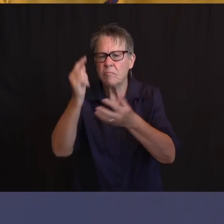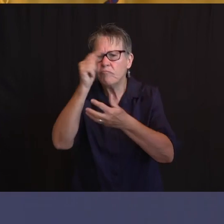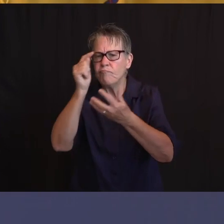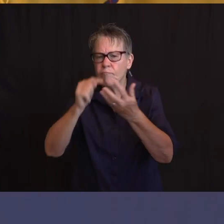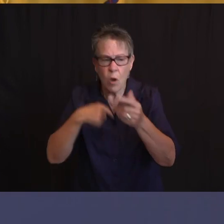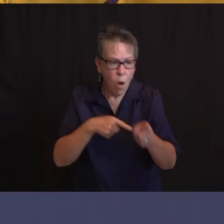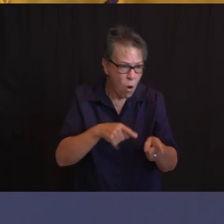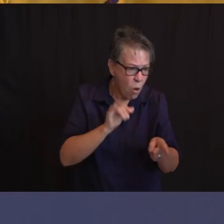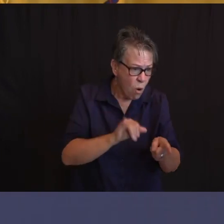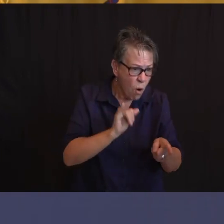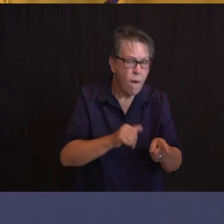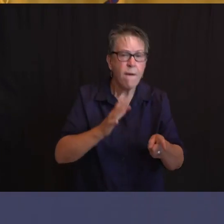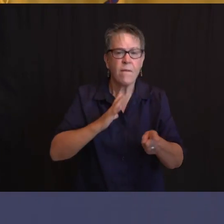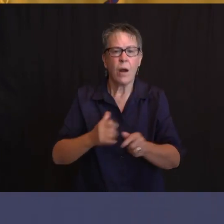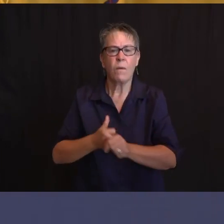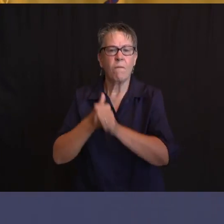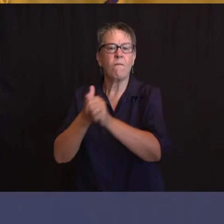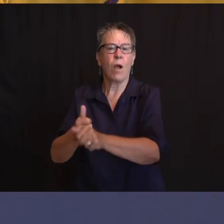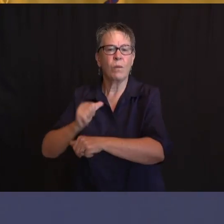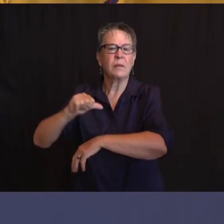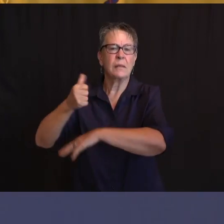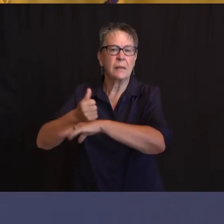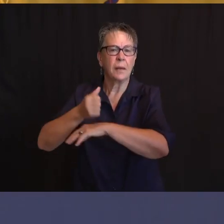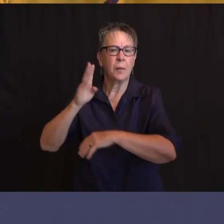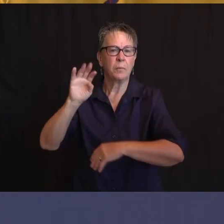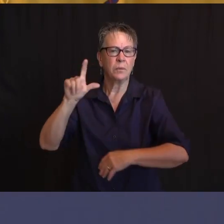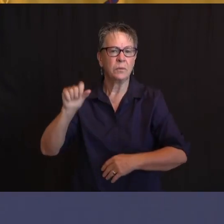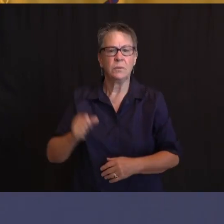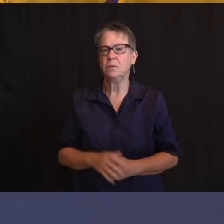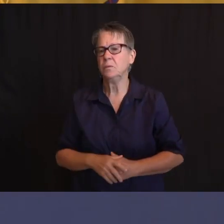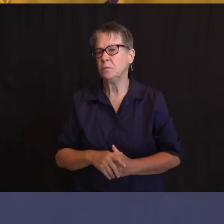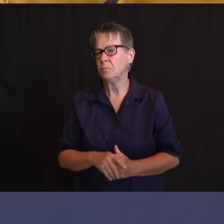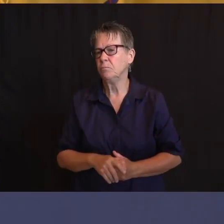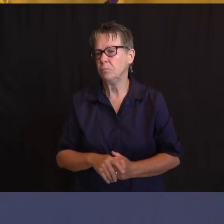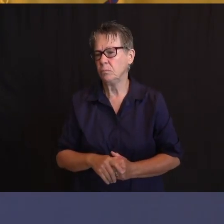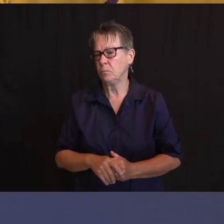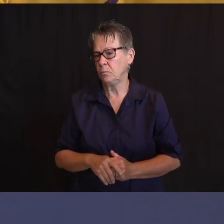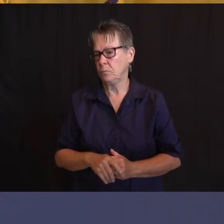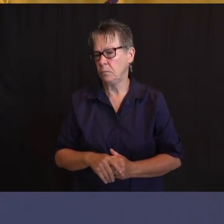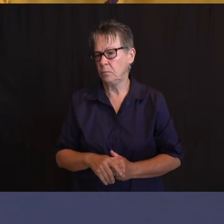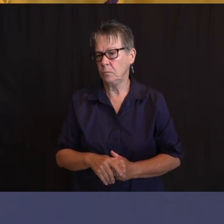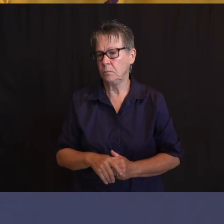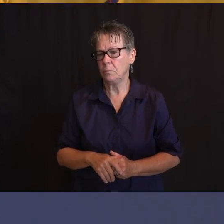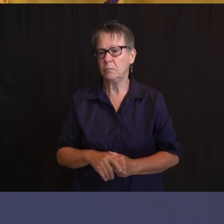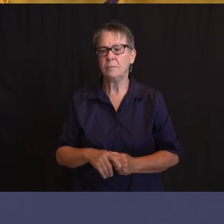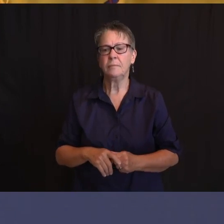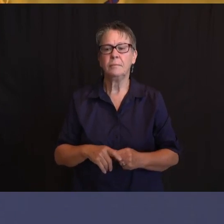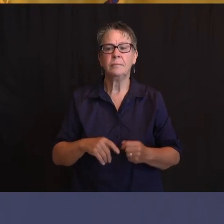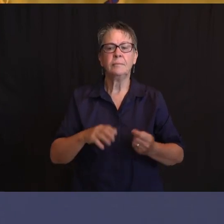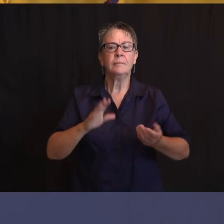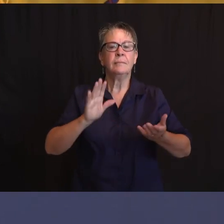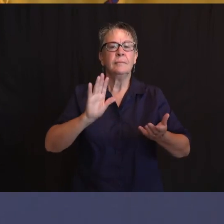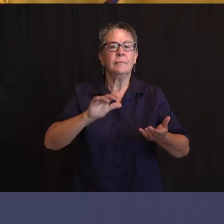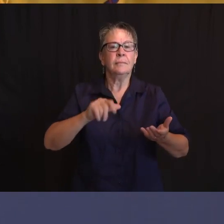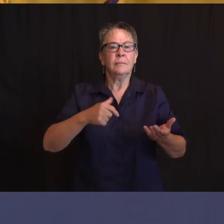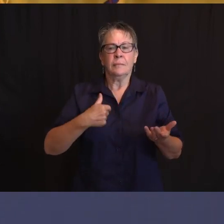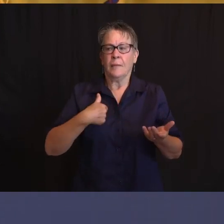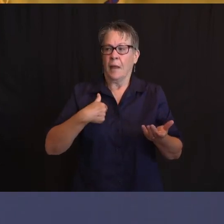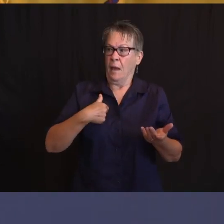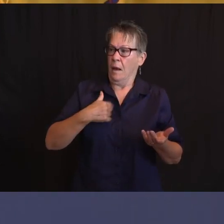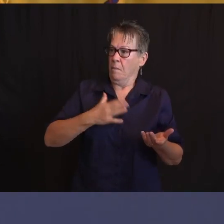budget address at noon on Tuesday at Rutgers in the SHI